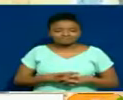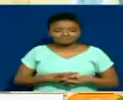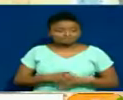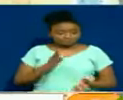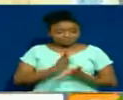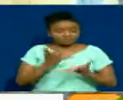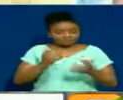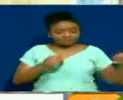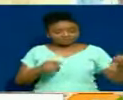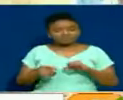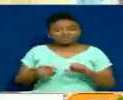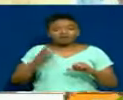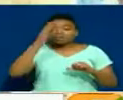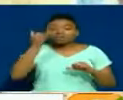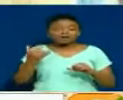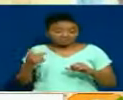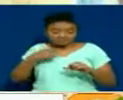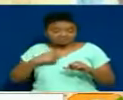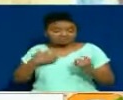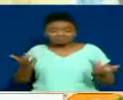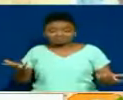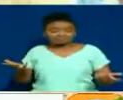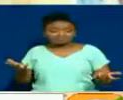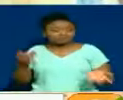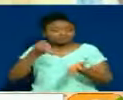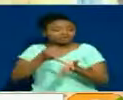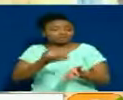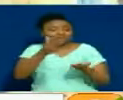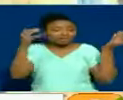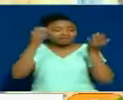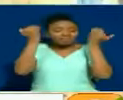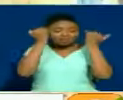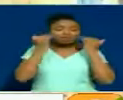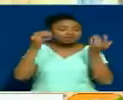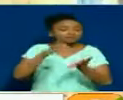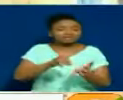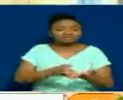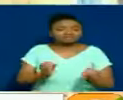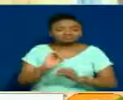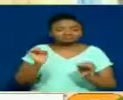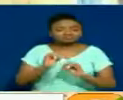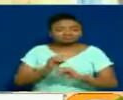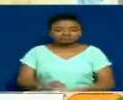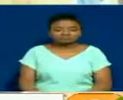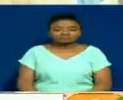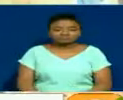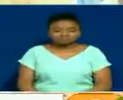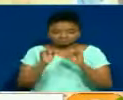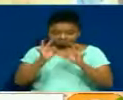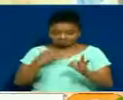compensated. I was not among the respondents of that case. That means I was not in that case.